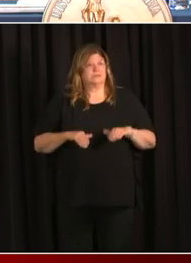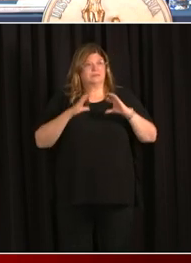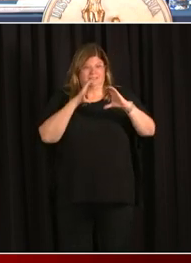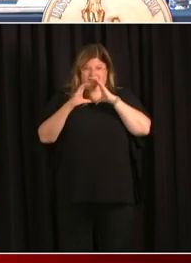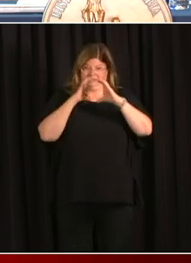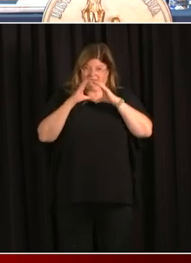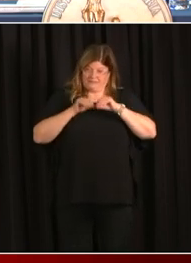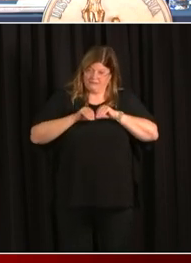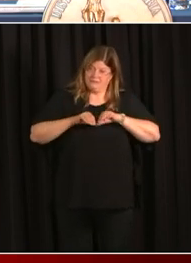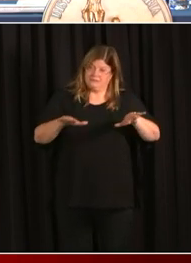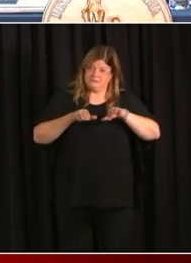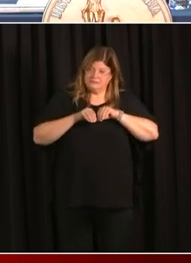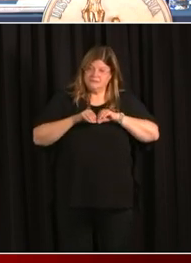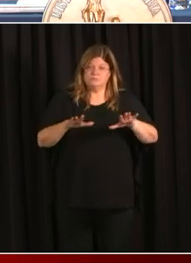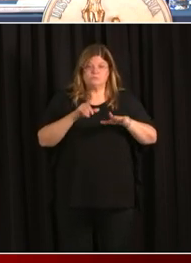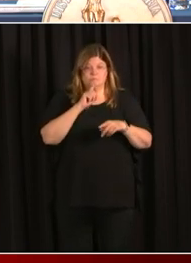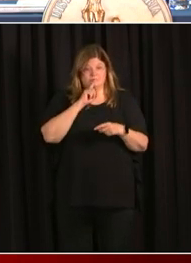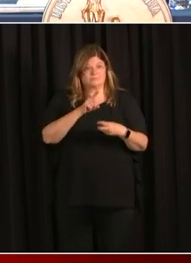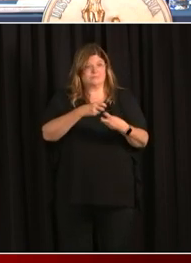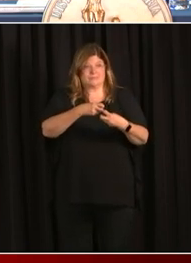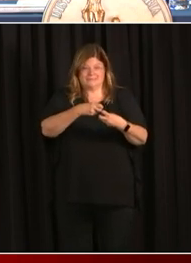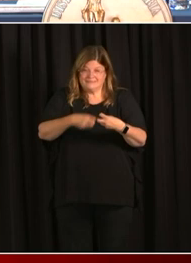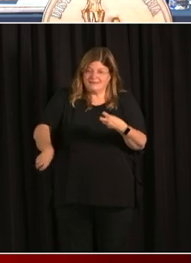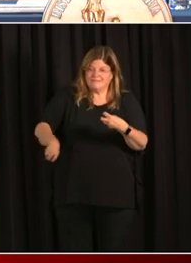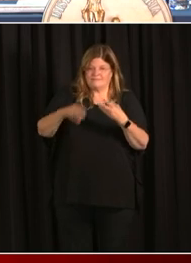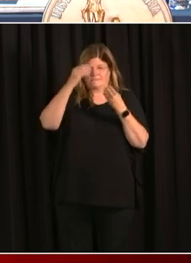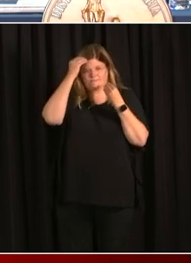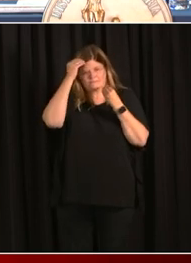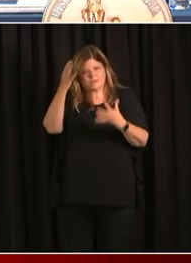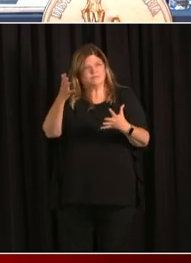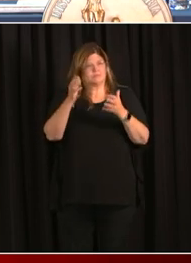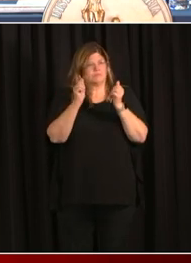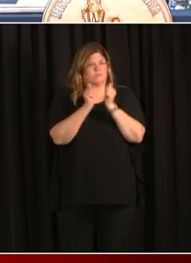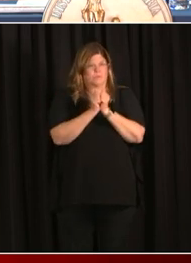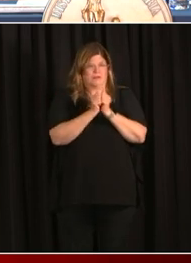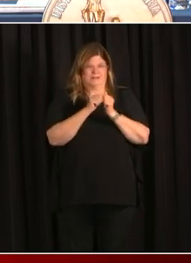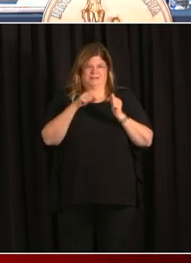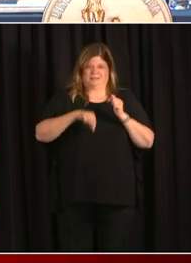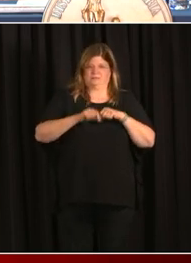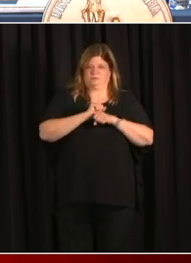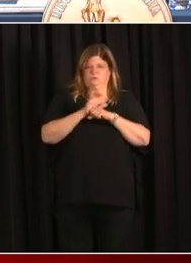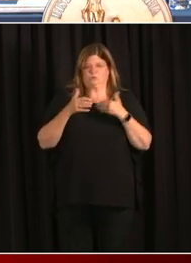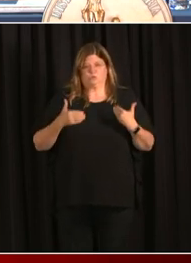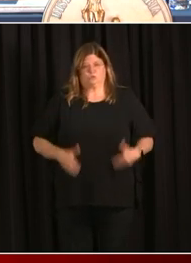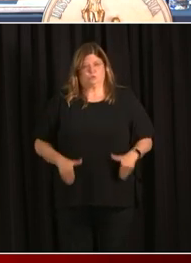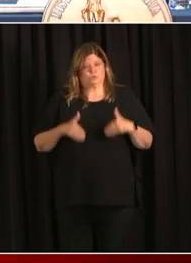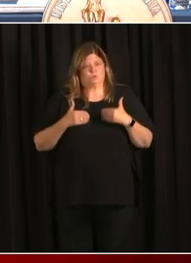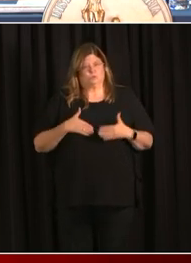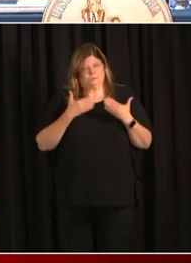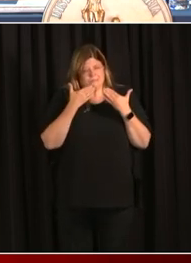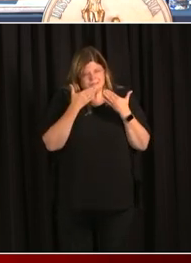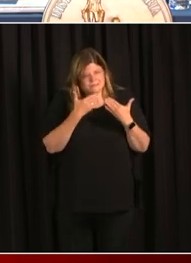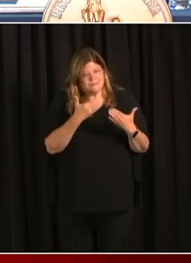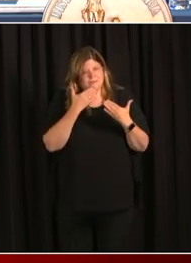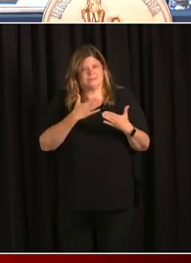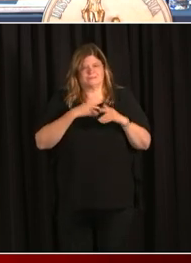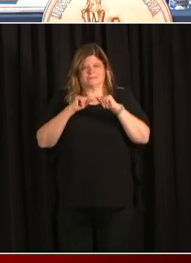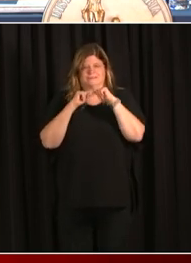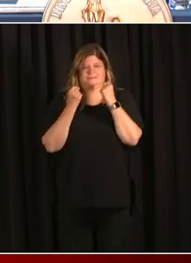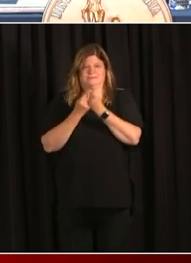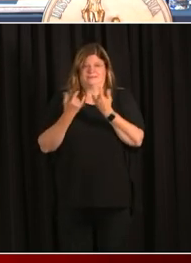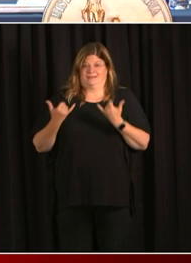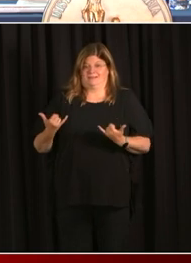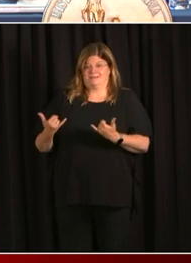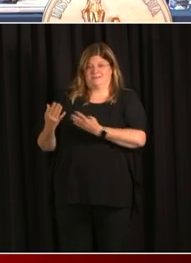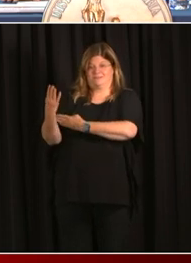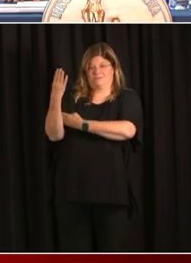can be tough information to share. So thanks to all of them. And this